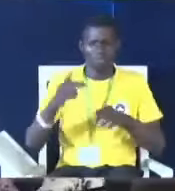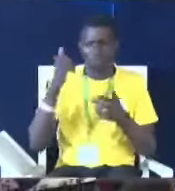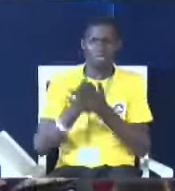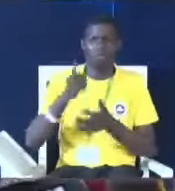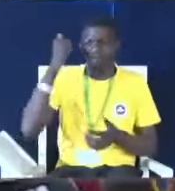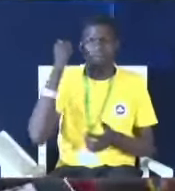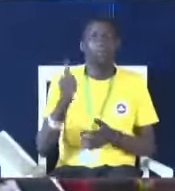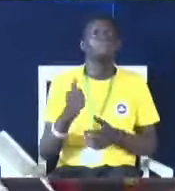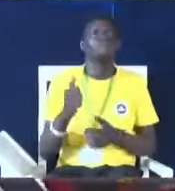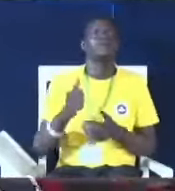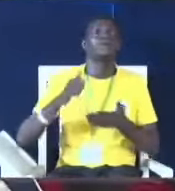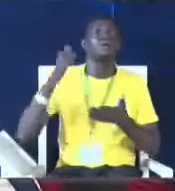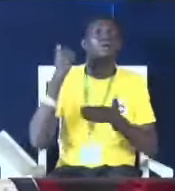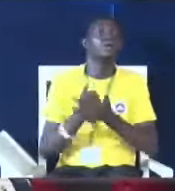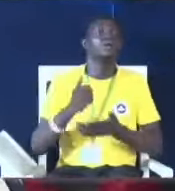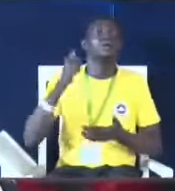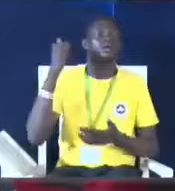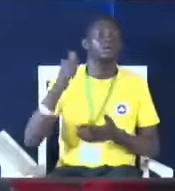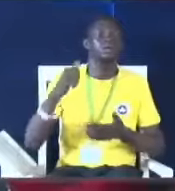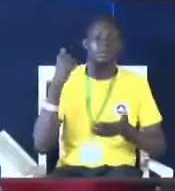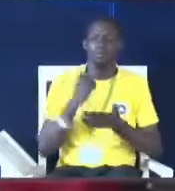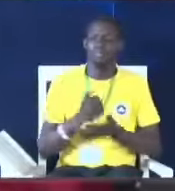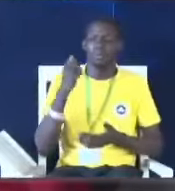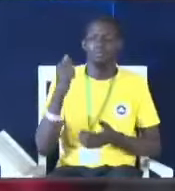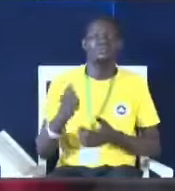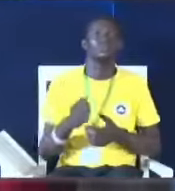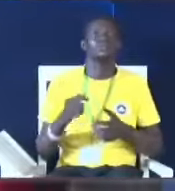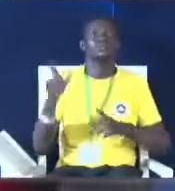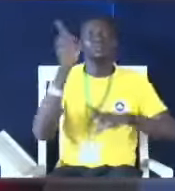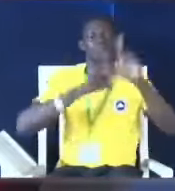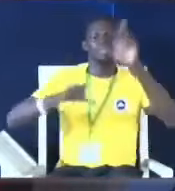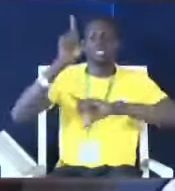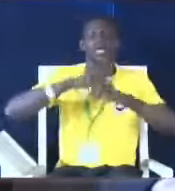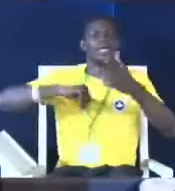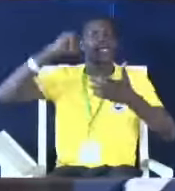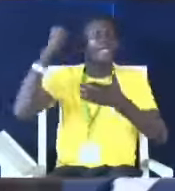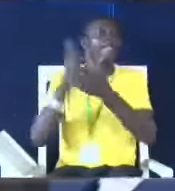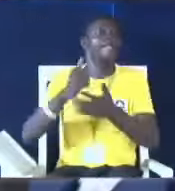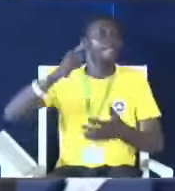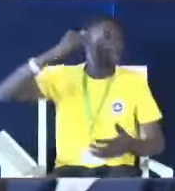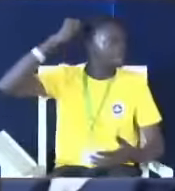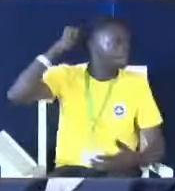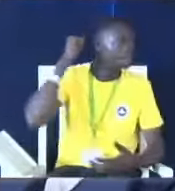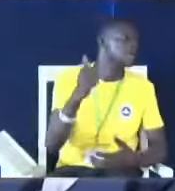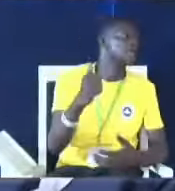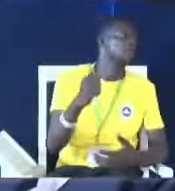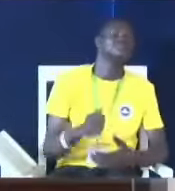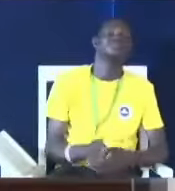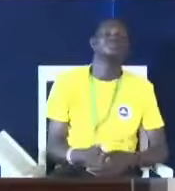Christ. Amen. Say a better amen.